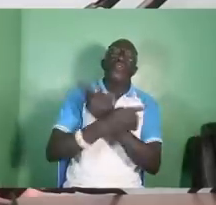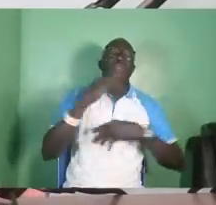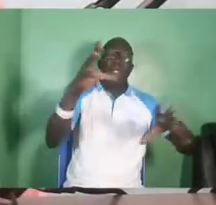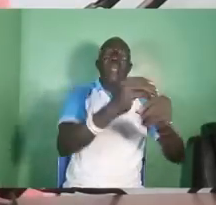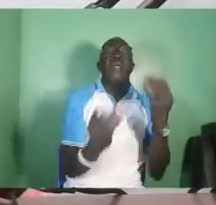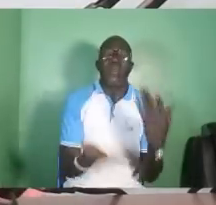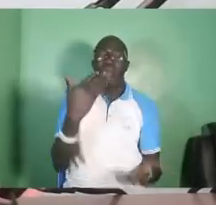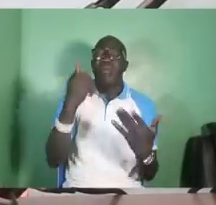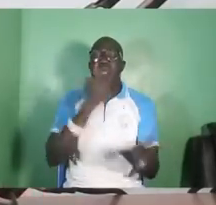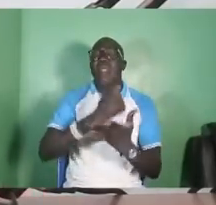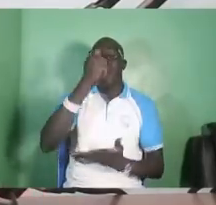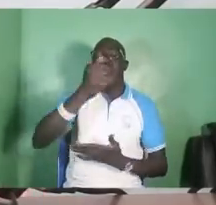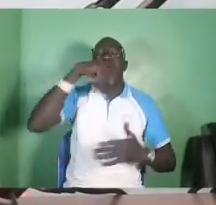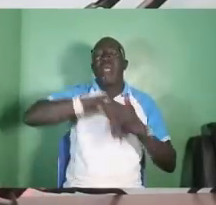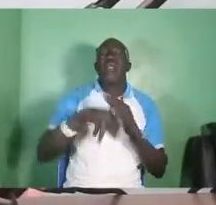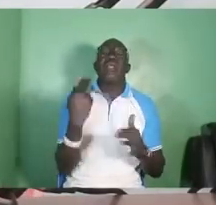na